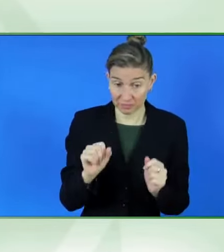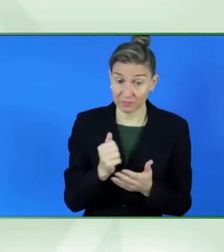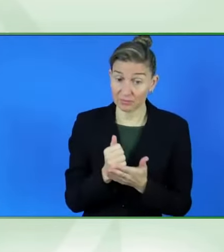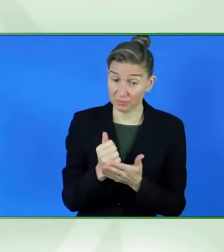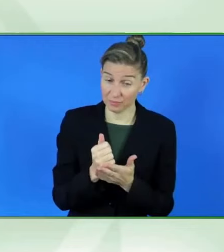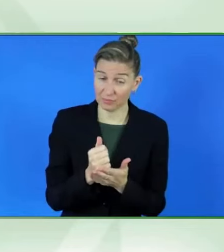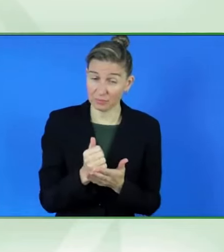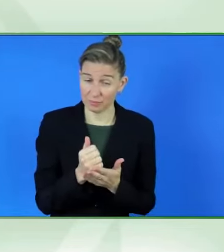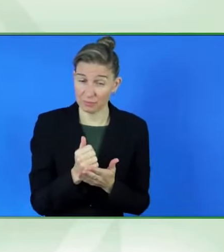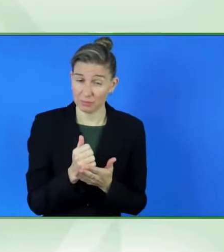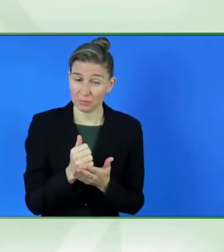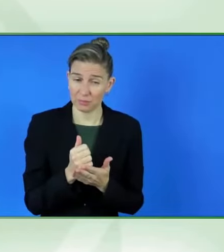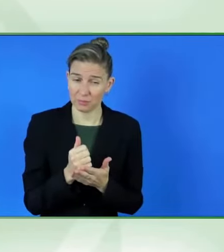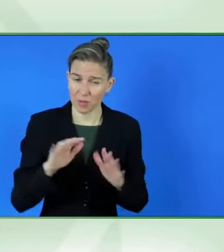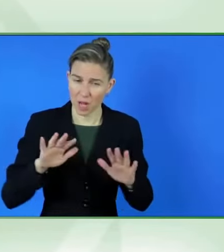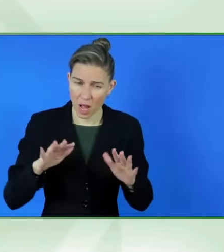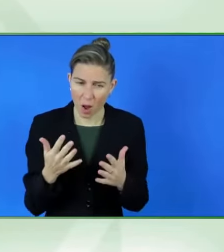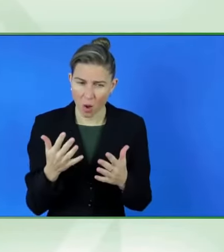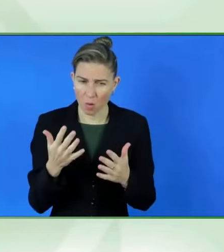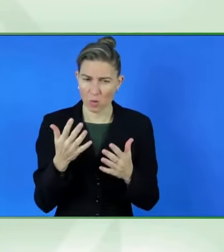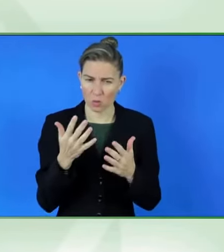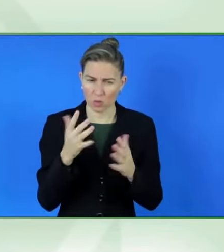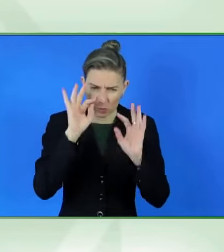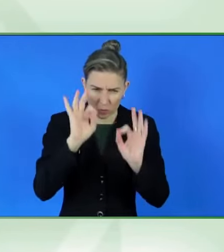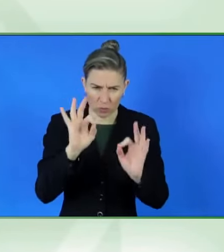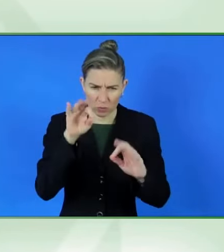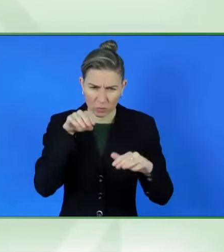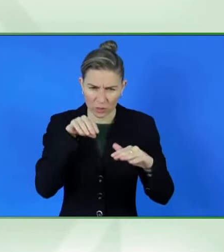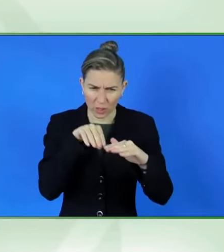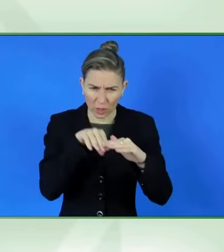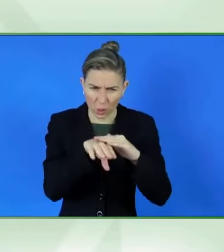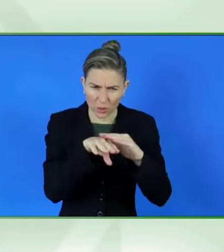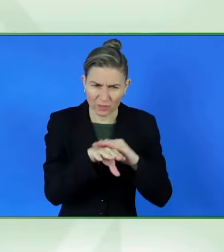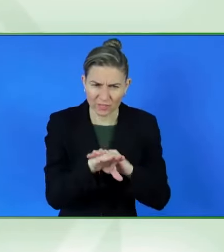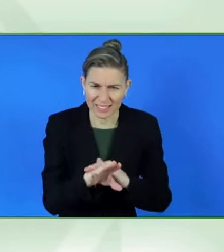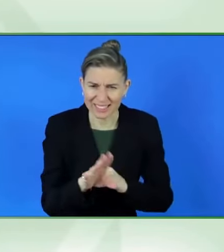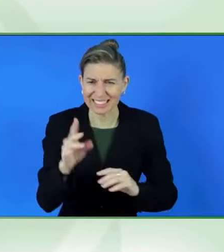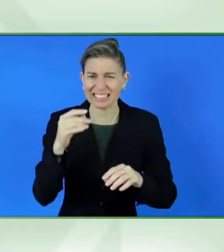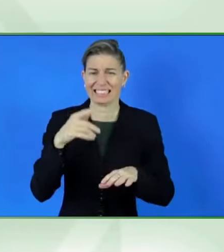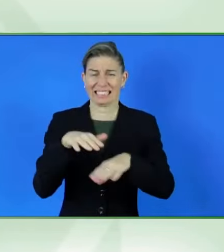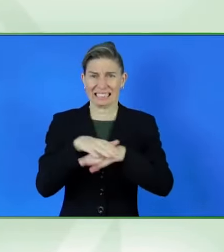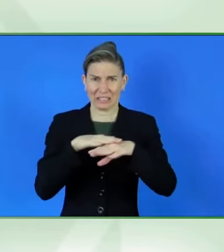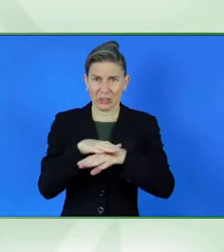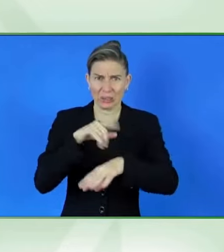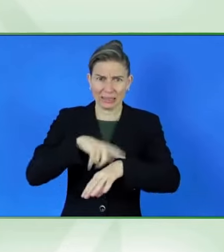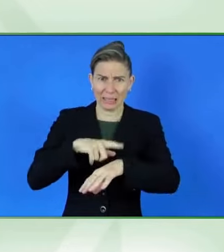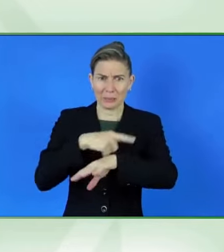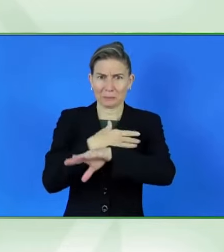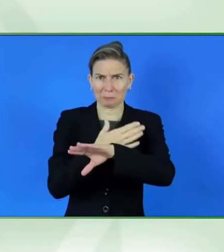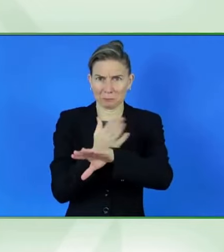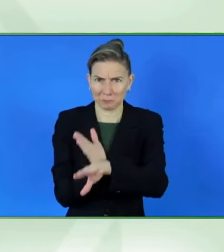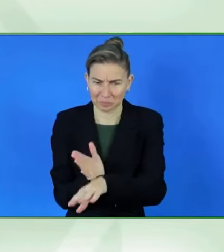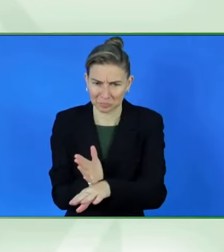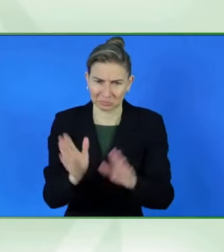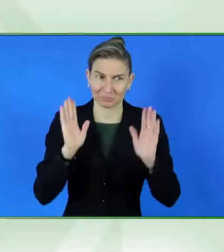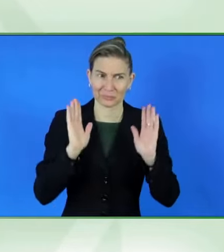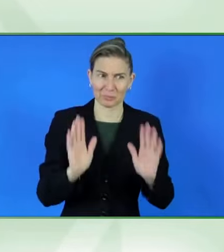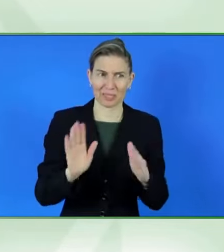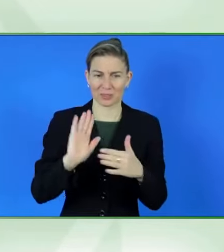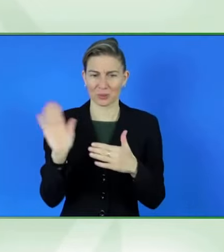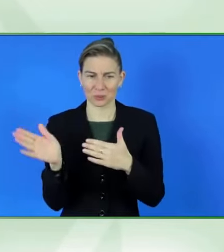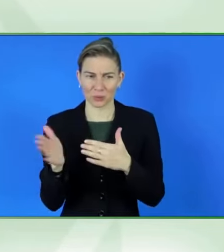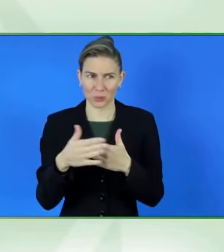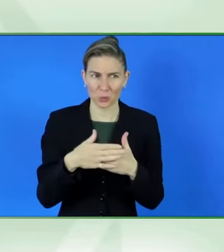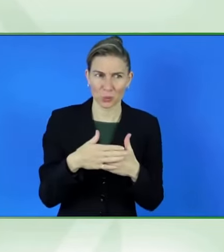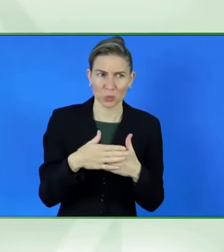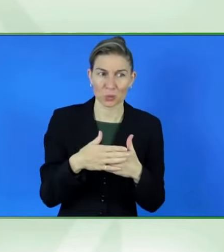I'm really sorry that we've run well over time and we do need to close. I hope that we can maybe take your questions